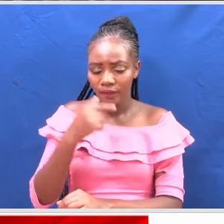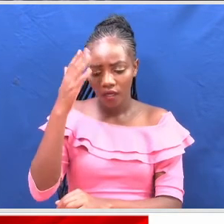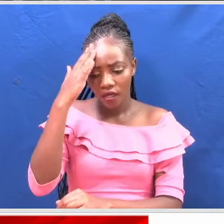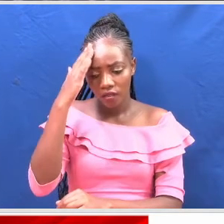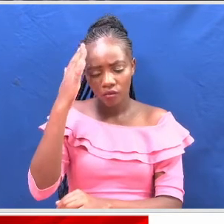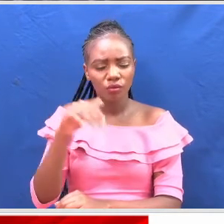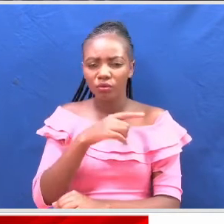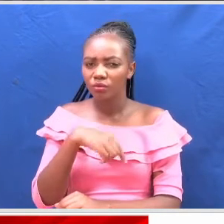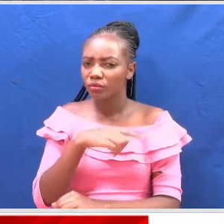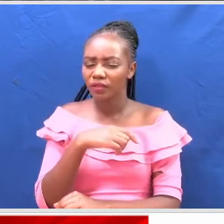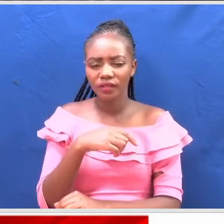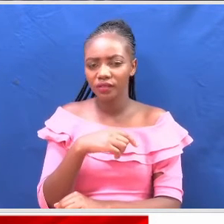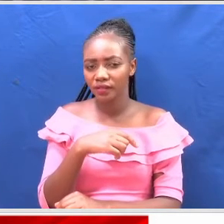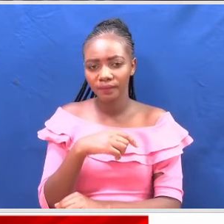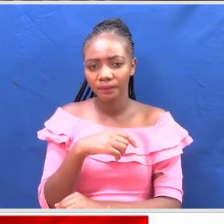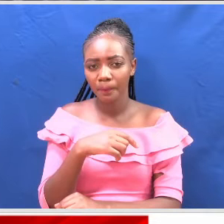are really now